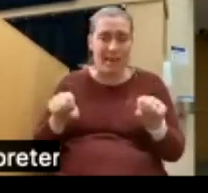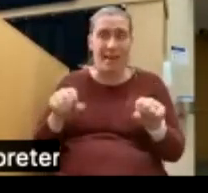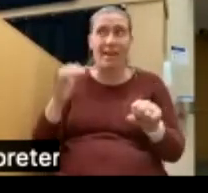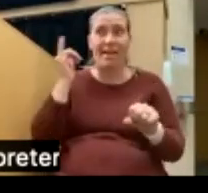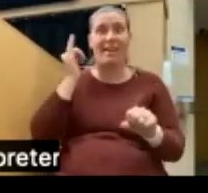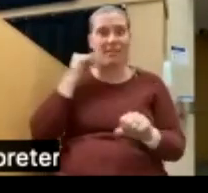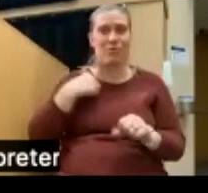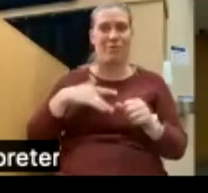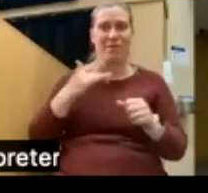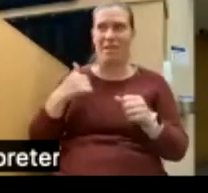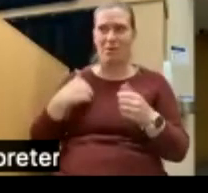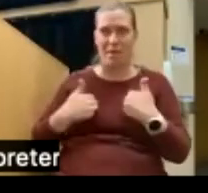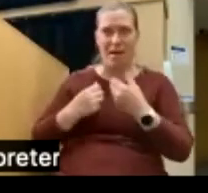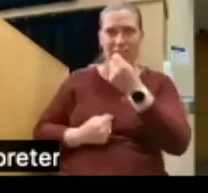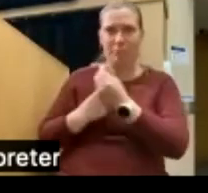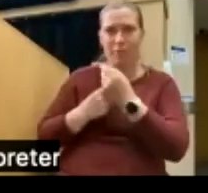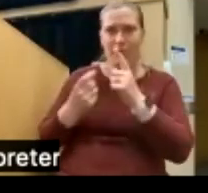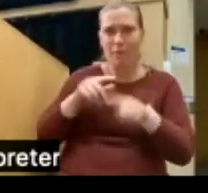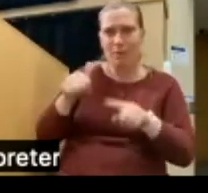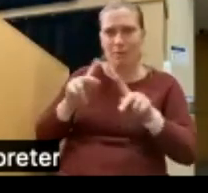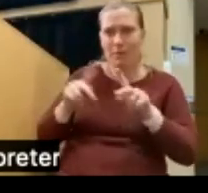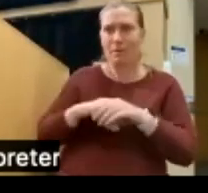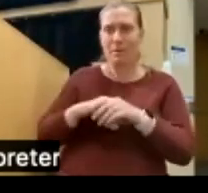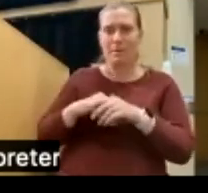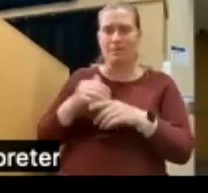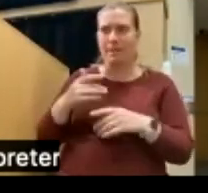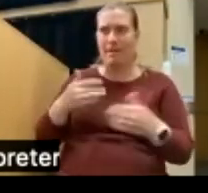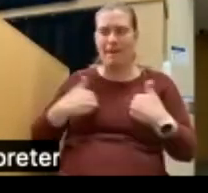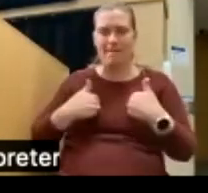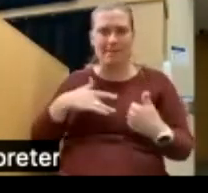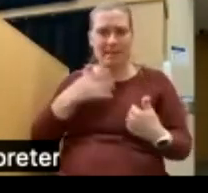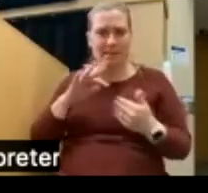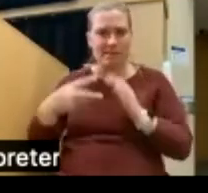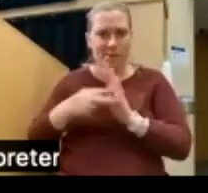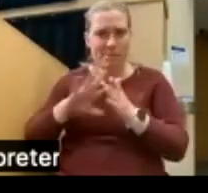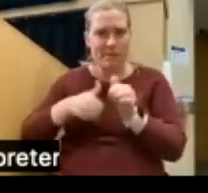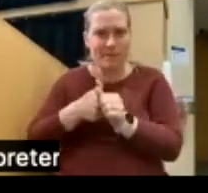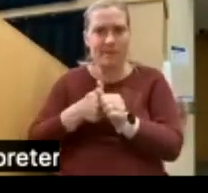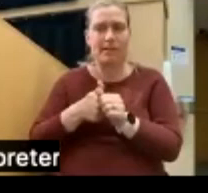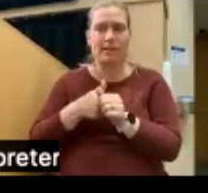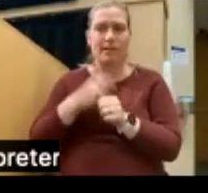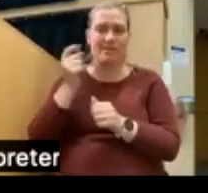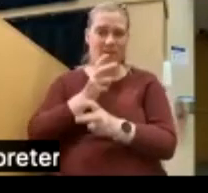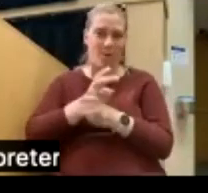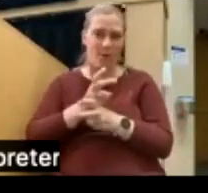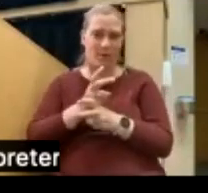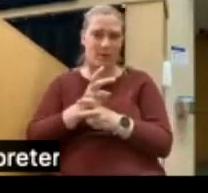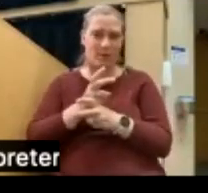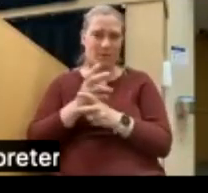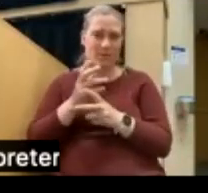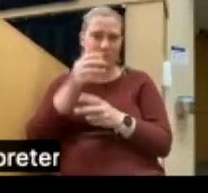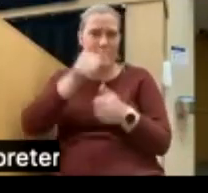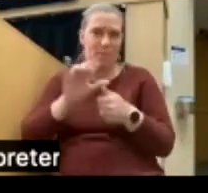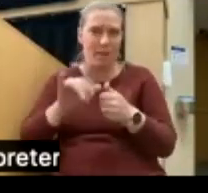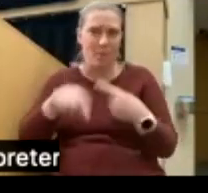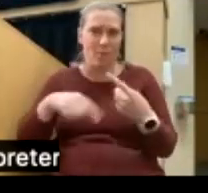sense of purpose in what we're doing. But it can also be very easy to forget that if we're in an environment that doesn't feel like it's seeing us and valuing